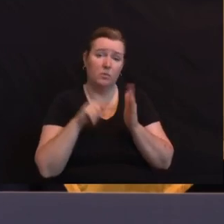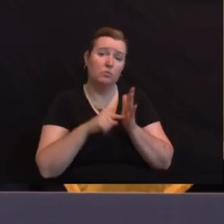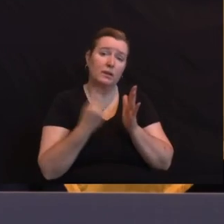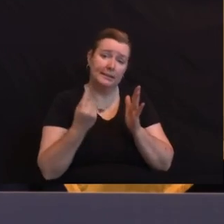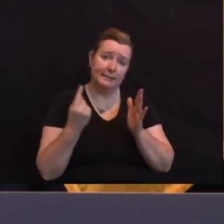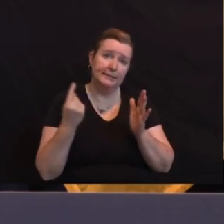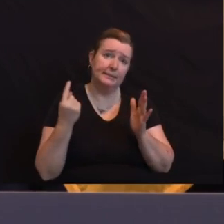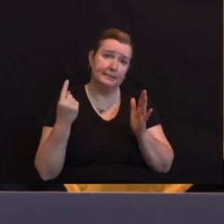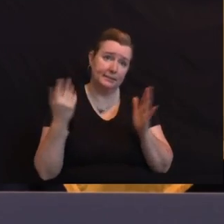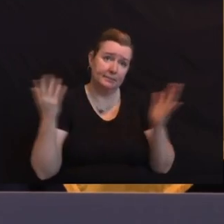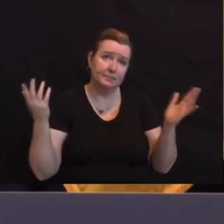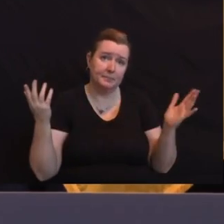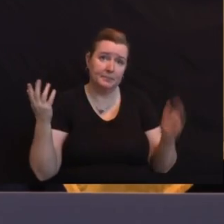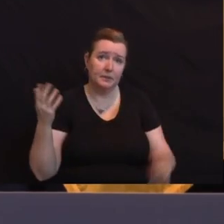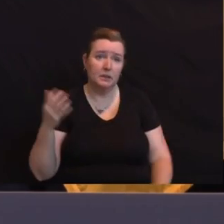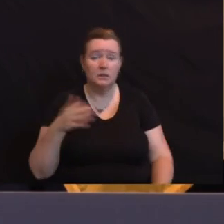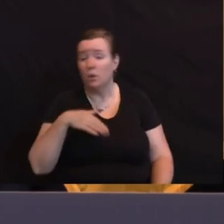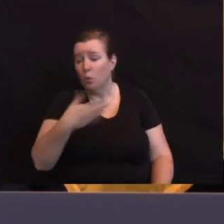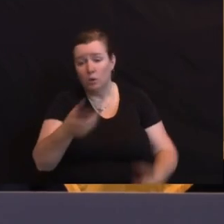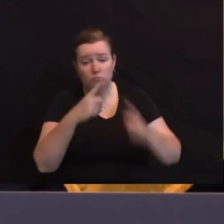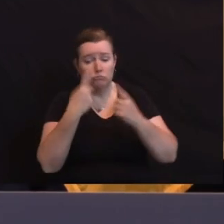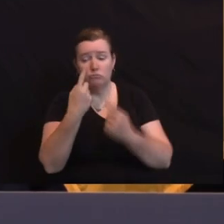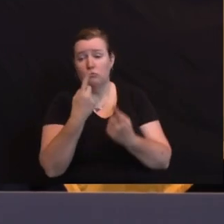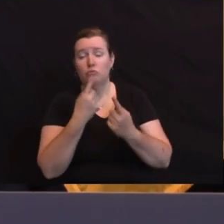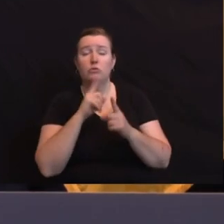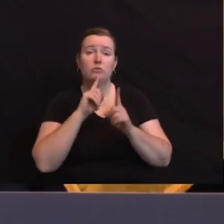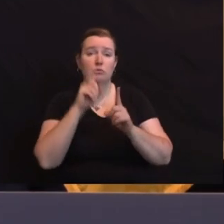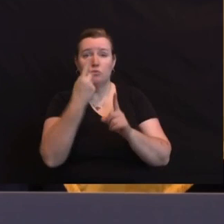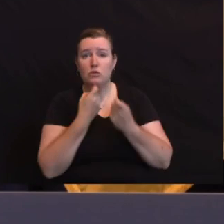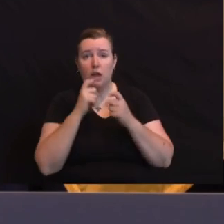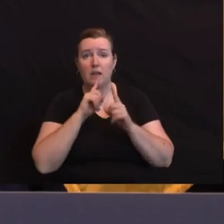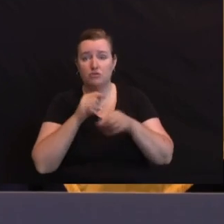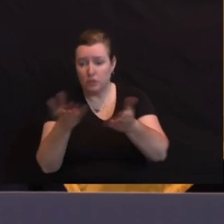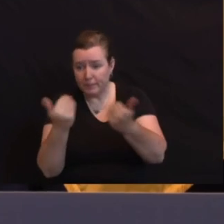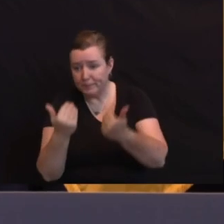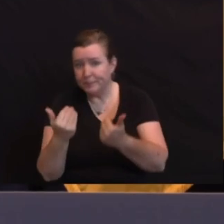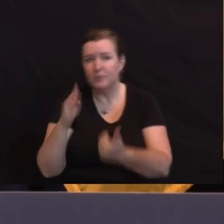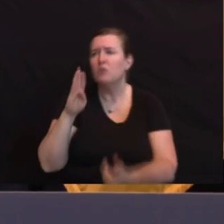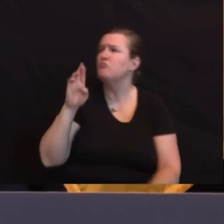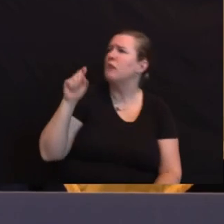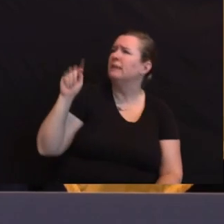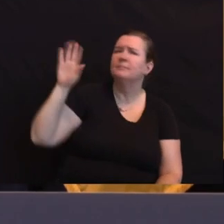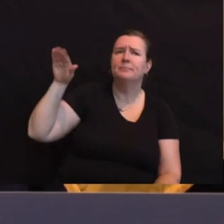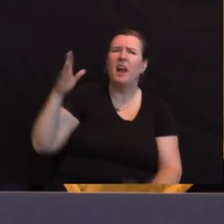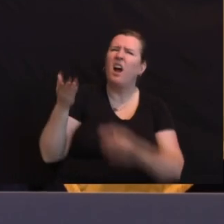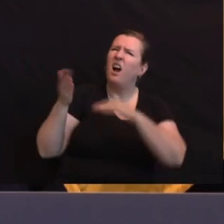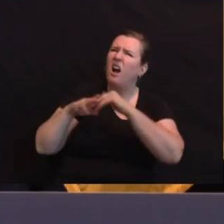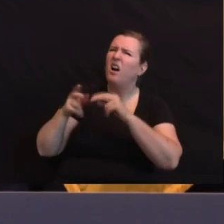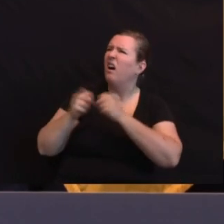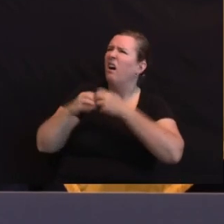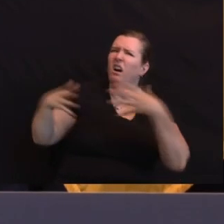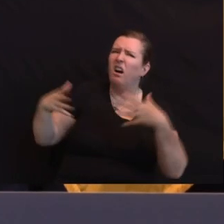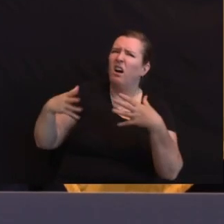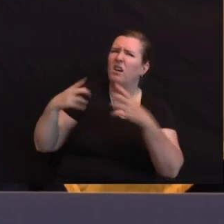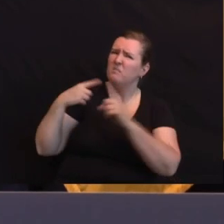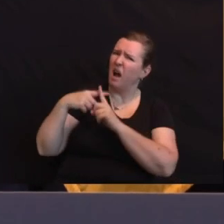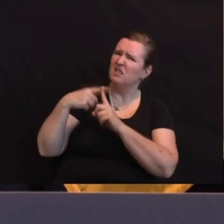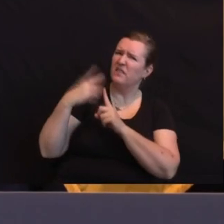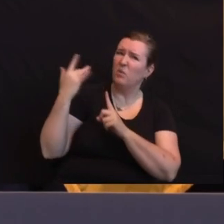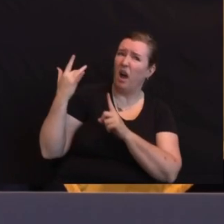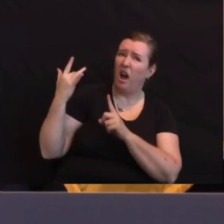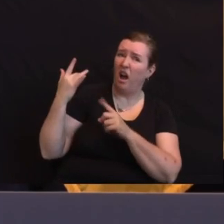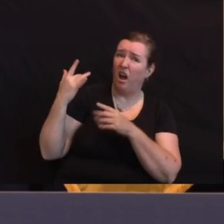Brent, with you, if that's all right. Good afternoon. Good afternoon. Is part of the dramatic increase in cases announced today because of a delay in results in